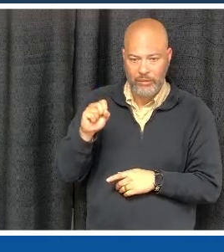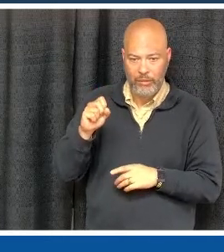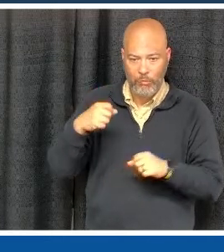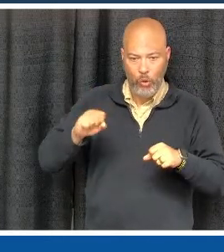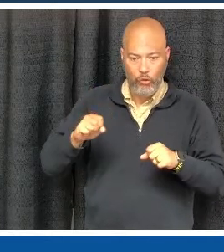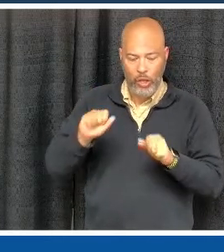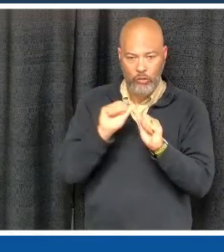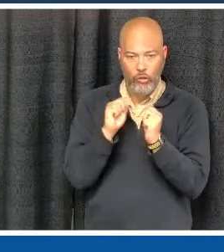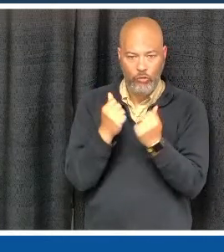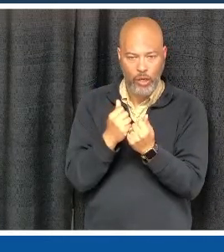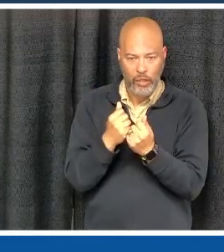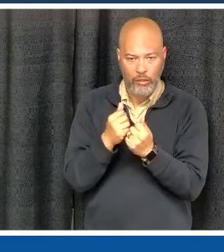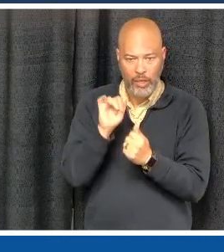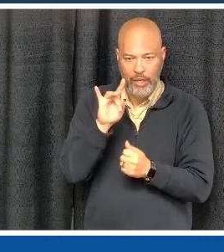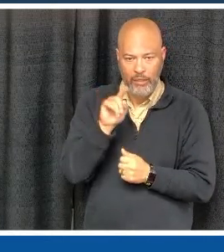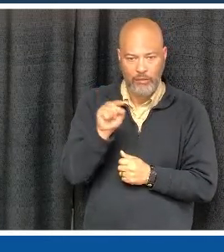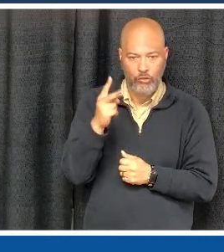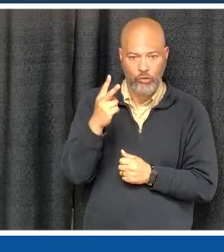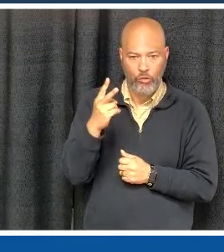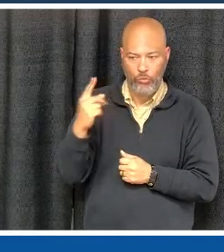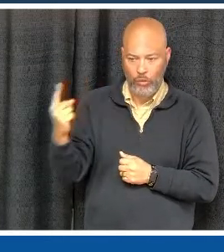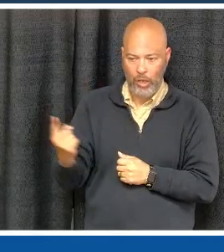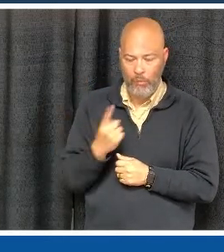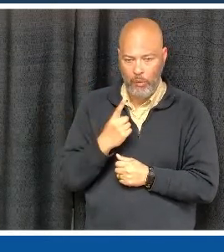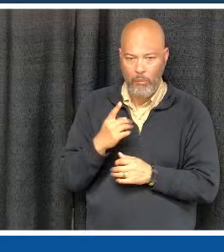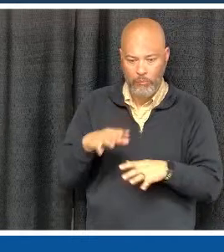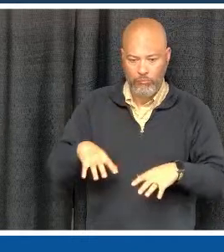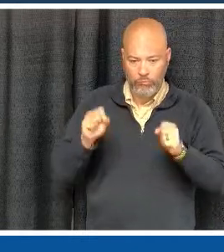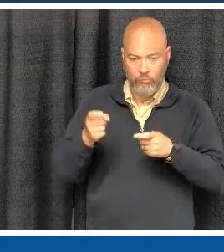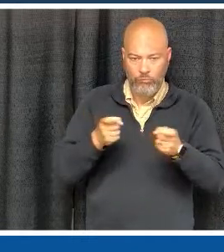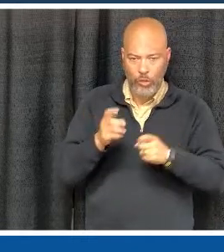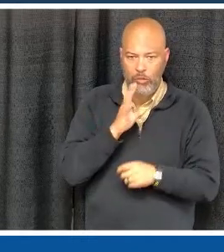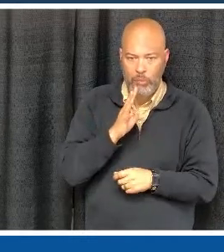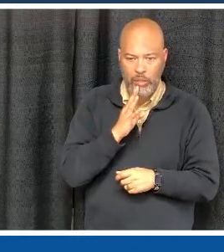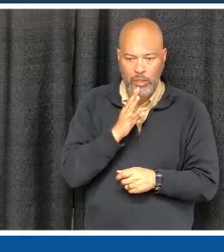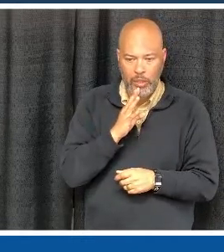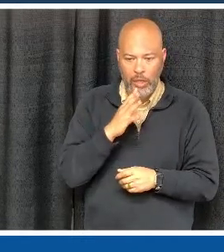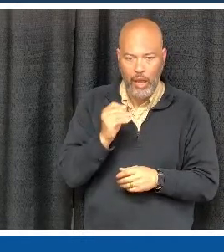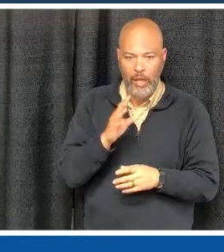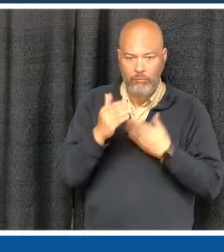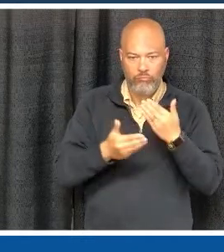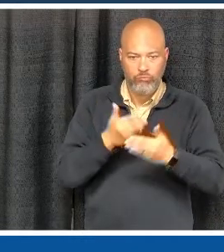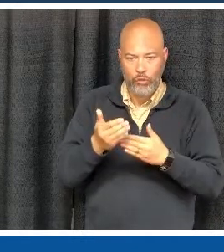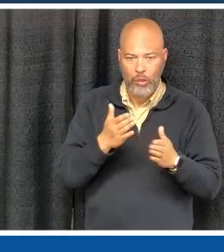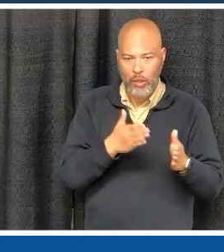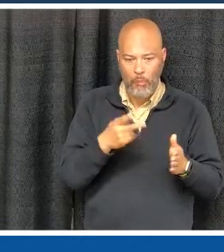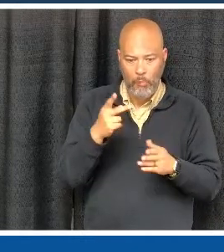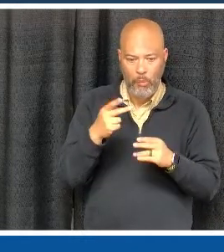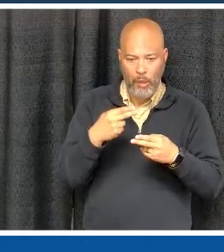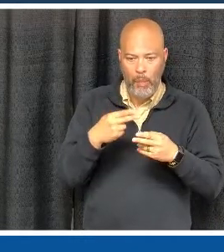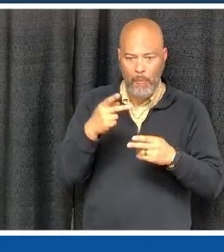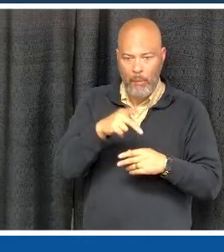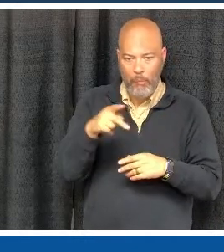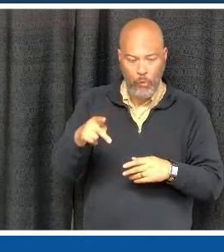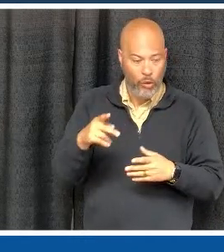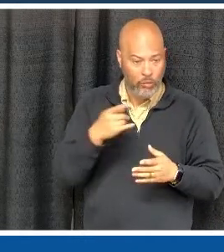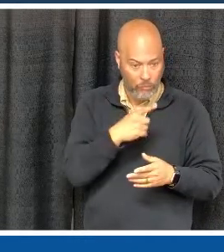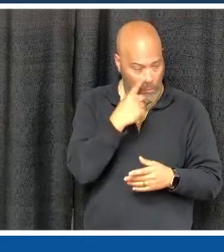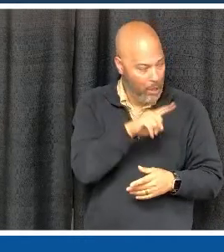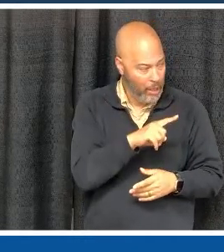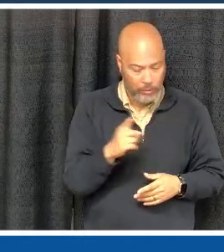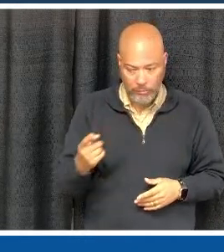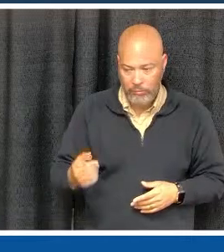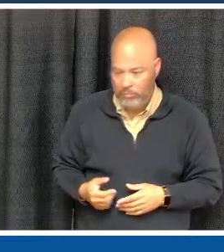Motorcycle Association 18-2 to take over the speaking and go through the PowerPoint presentation. Okay, Mr. Davis?